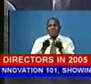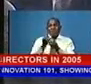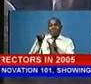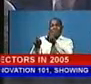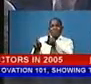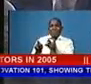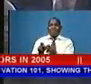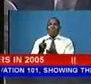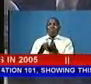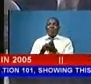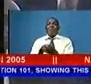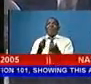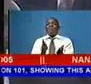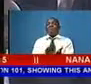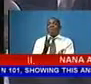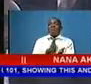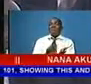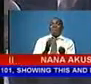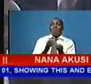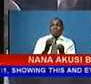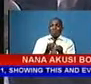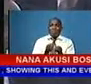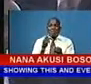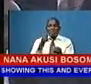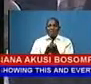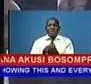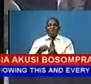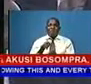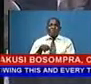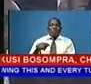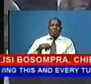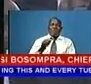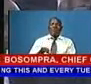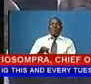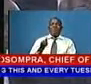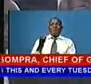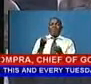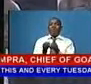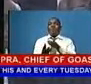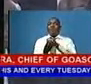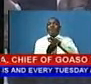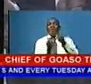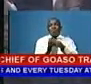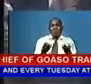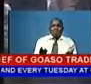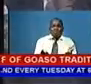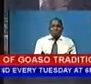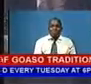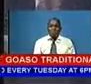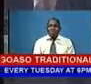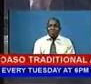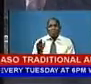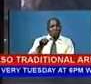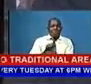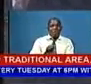cross-examination, that there be multiple duplications. So are they obscuring the fact that we could find multiplication out of whatever